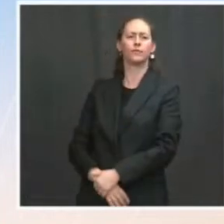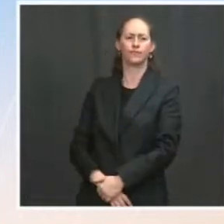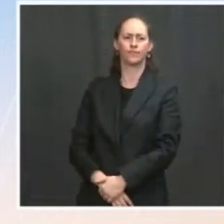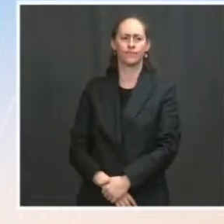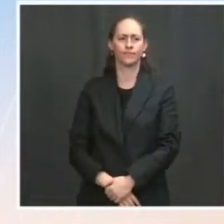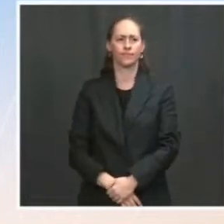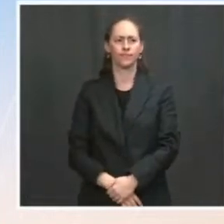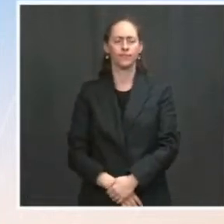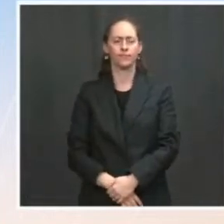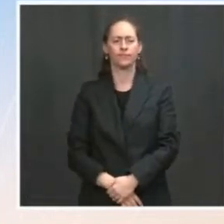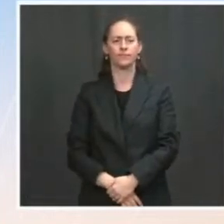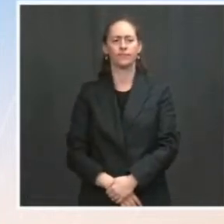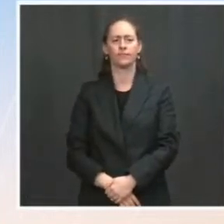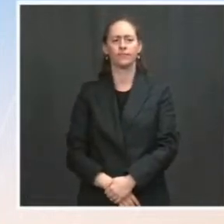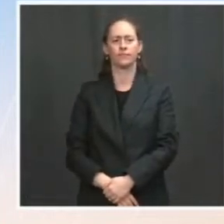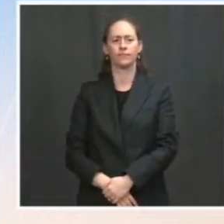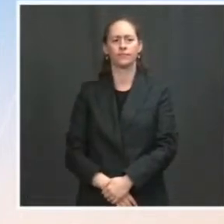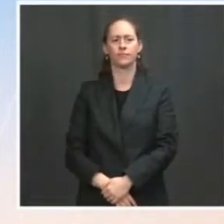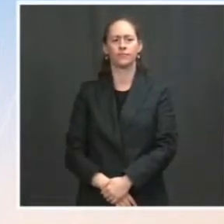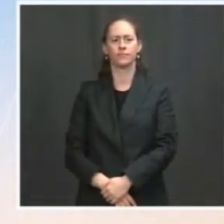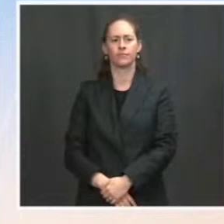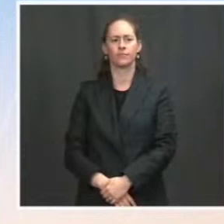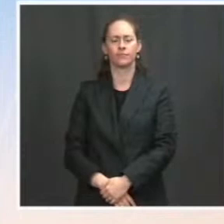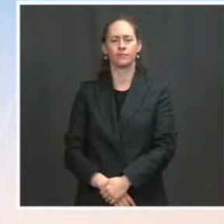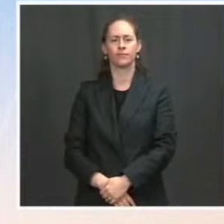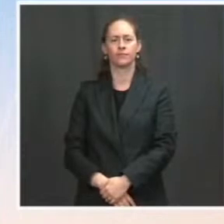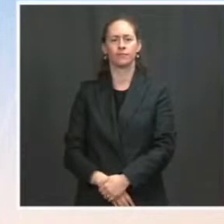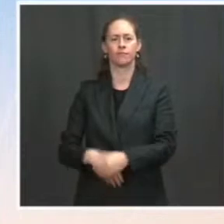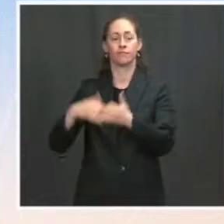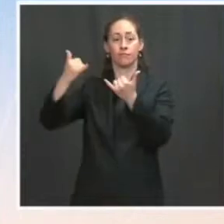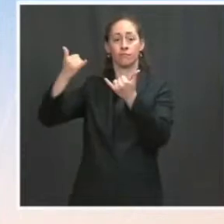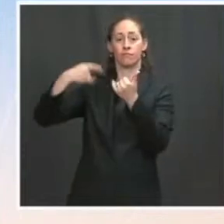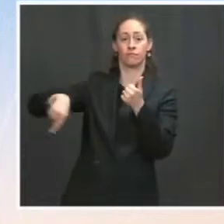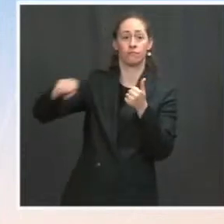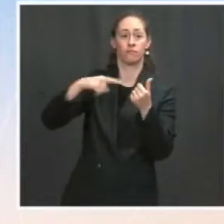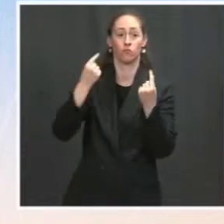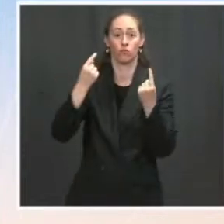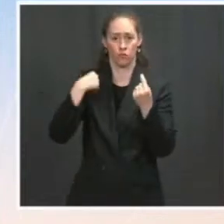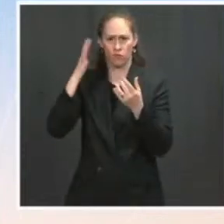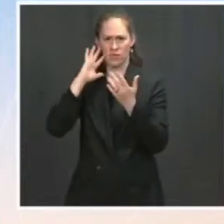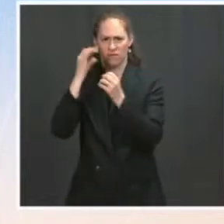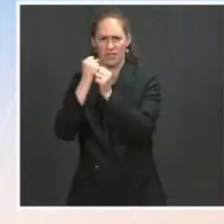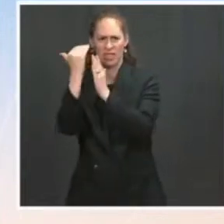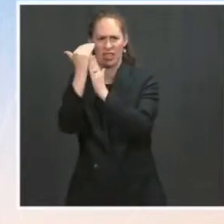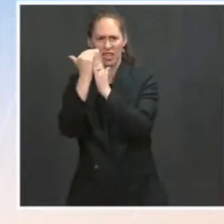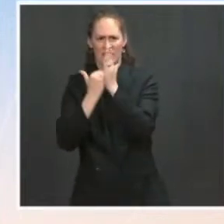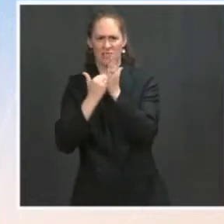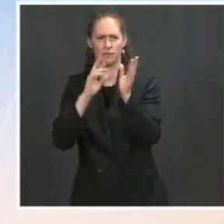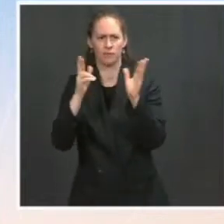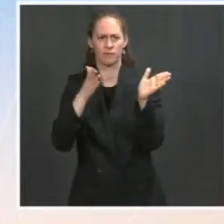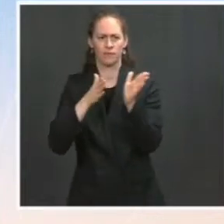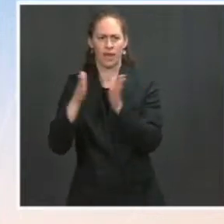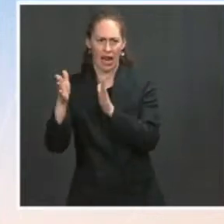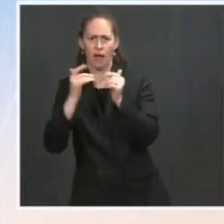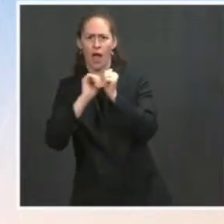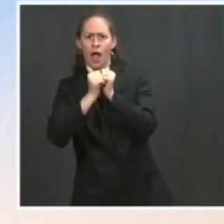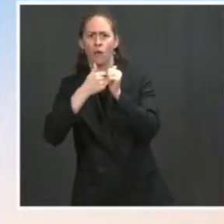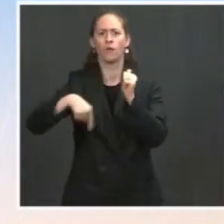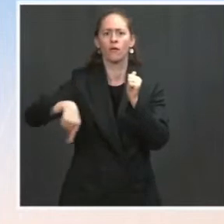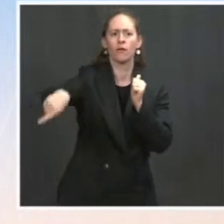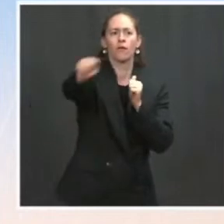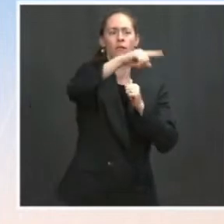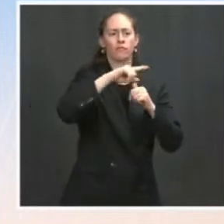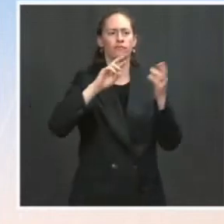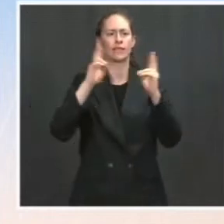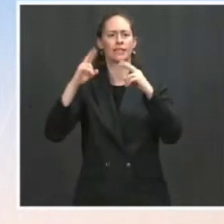has visibility into the ransomware attack, and it's taking appropriate measures to protect its networks.